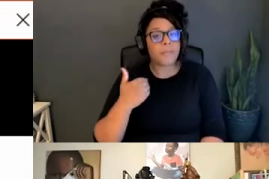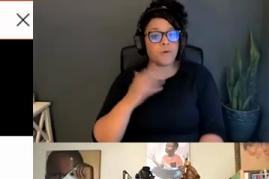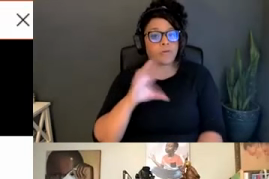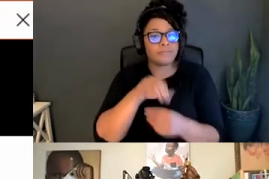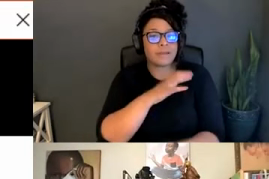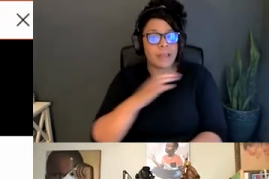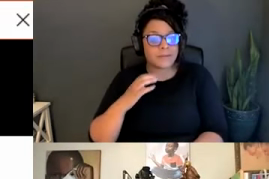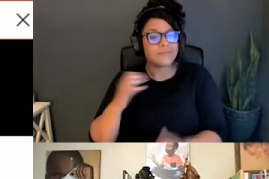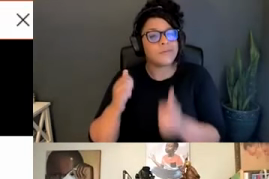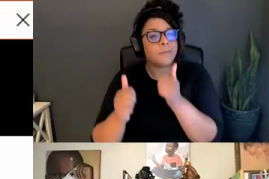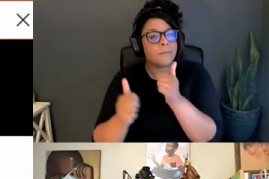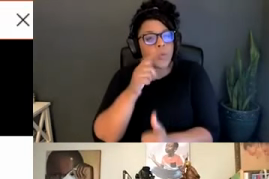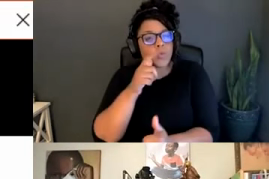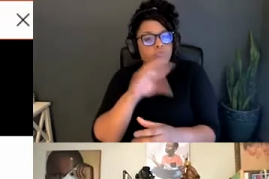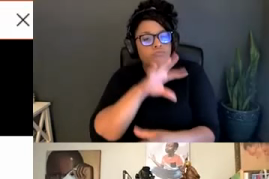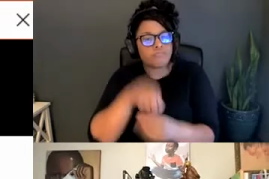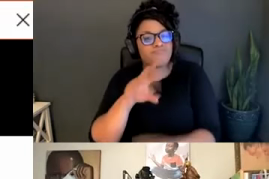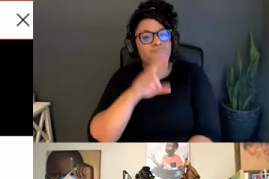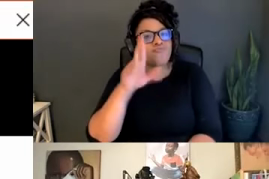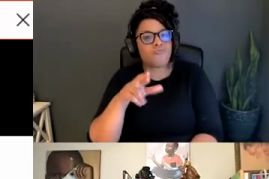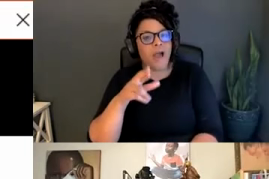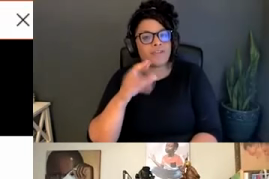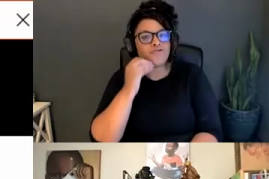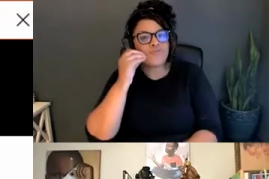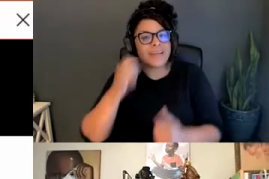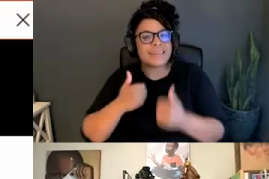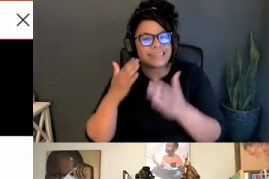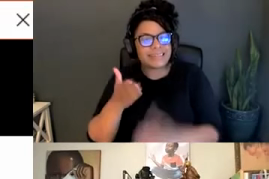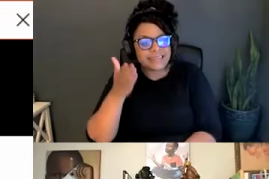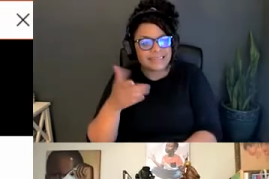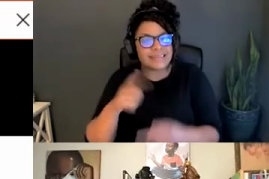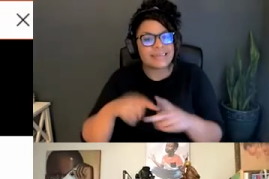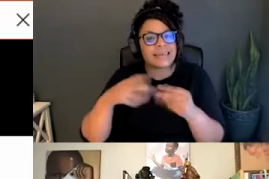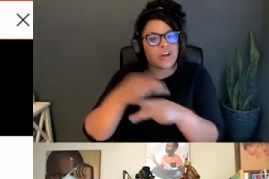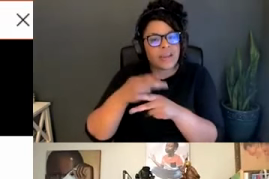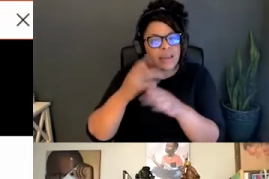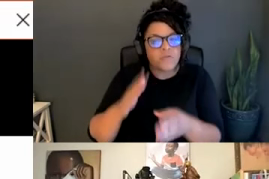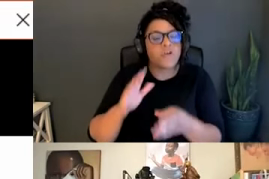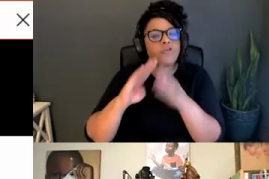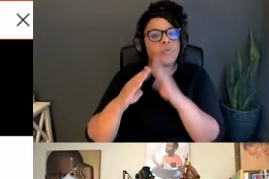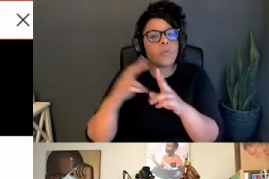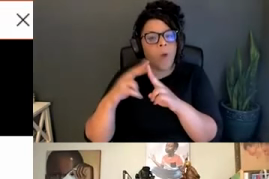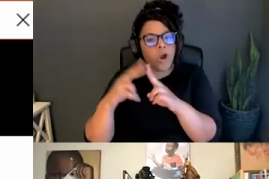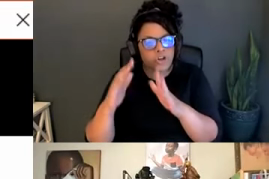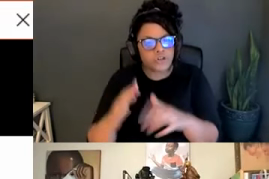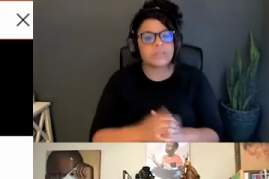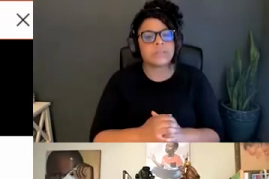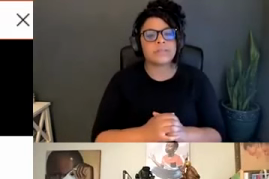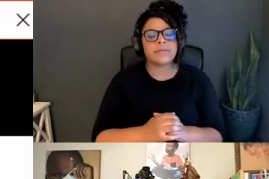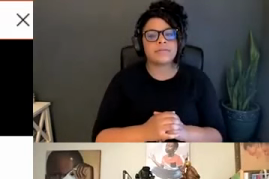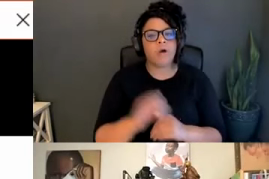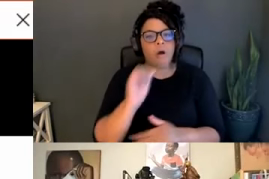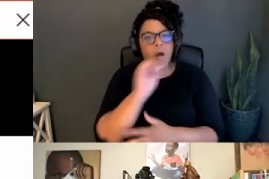made of Rochester residents, caregivers, community partners, all who care